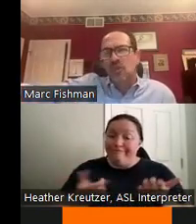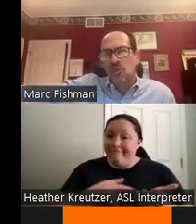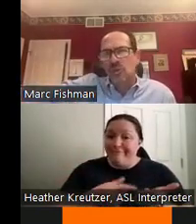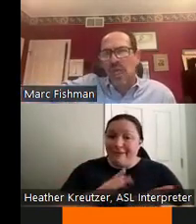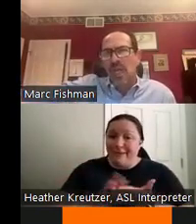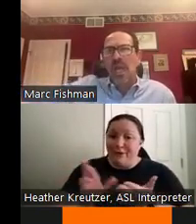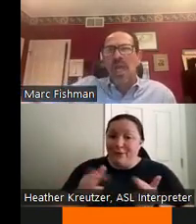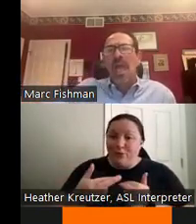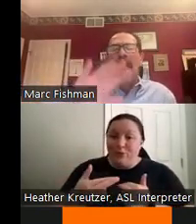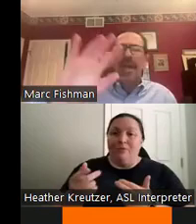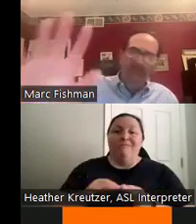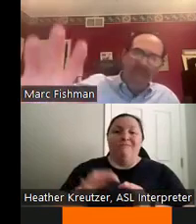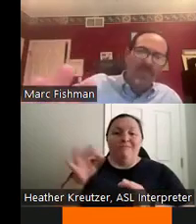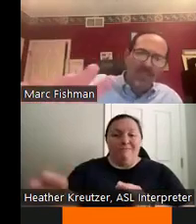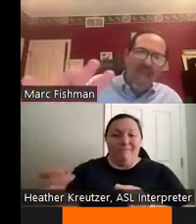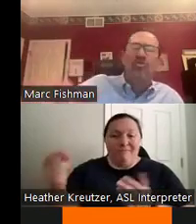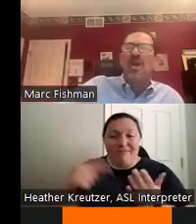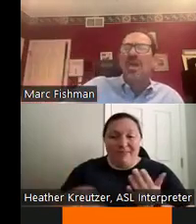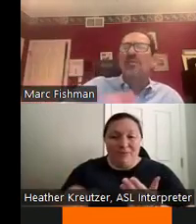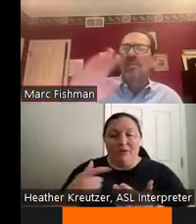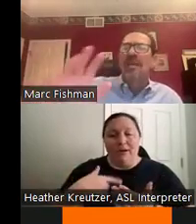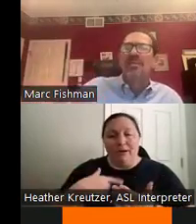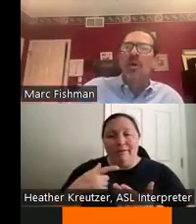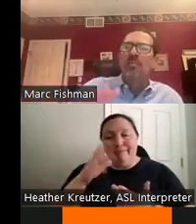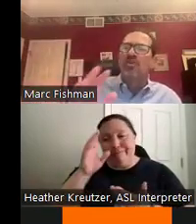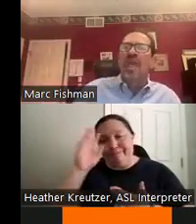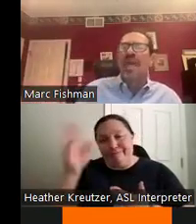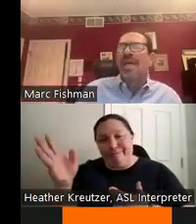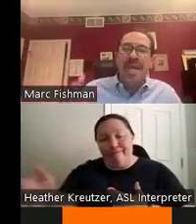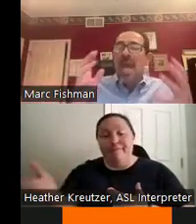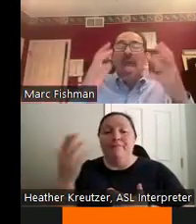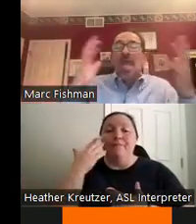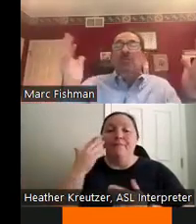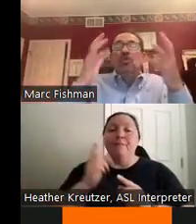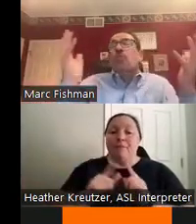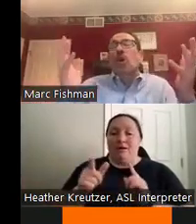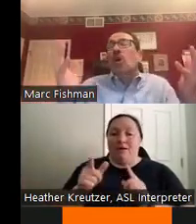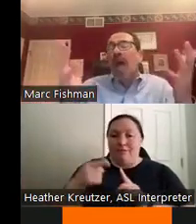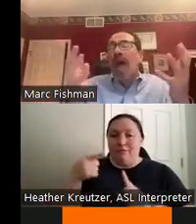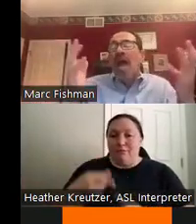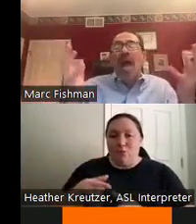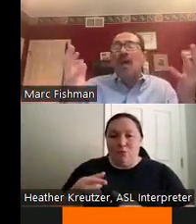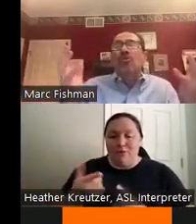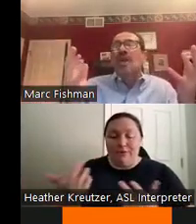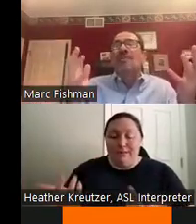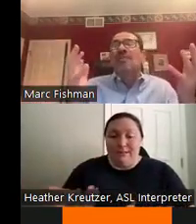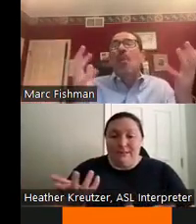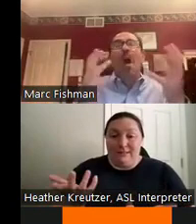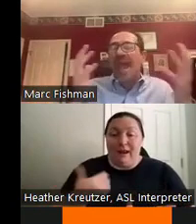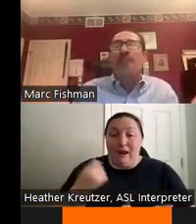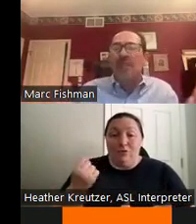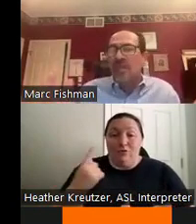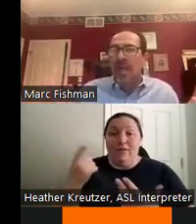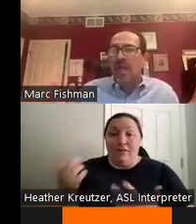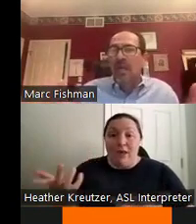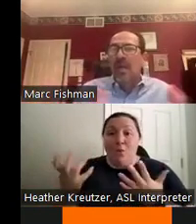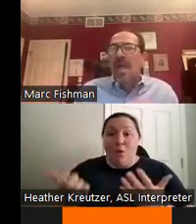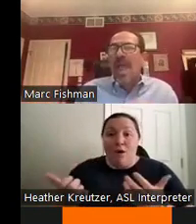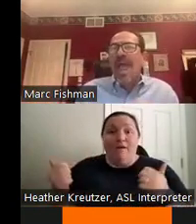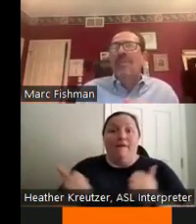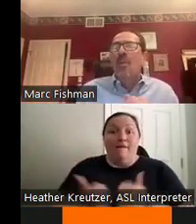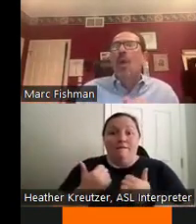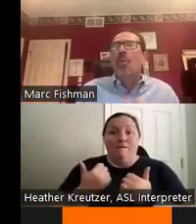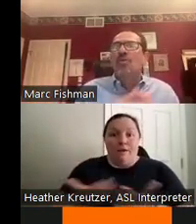for next Tuesday. And again, I'm exaggerating to make the point, but you get it. And it's a swirl. I understand that they want